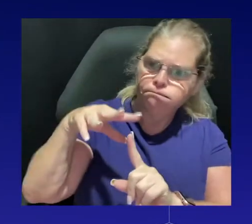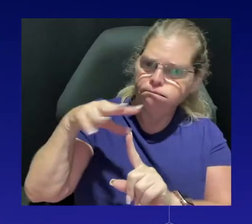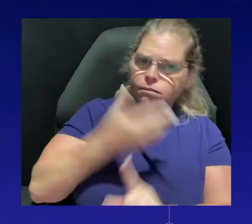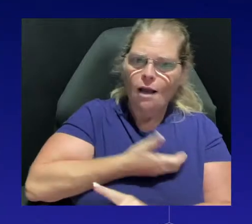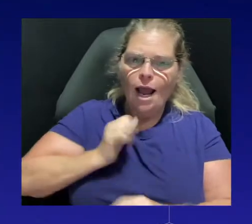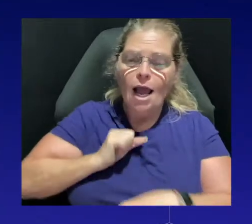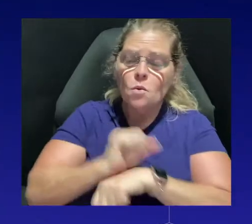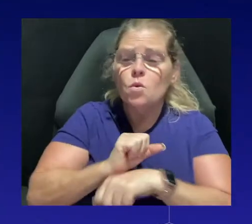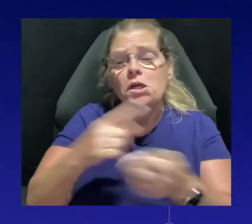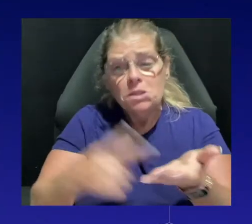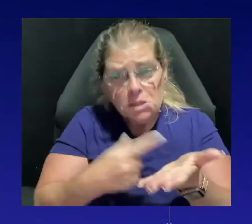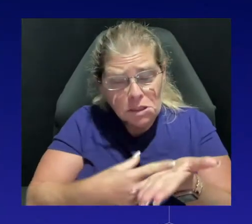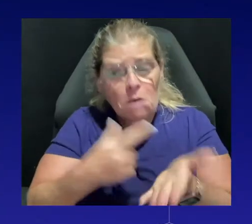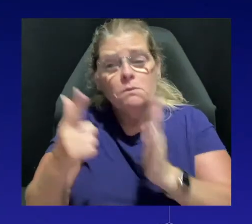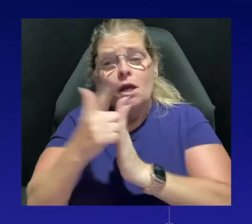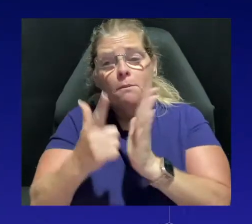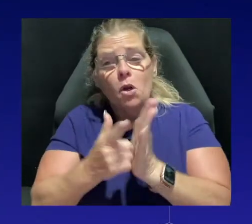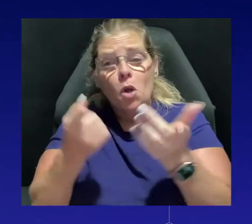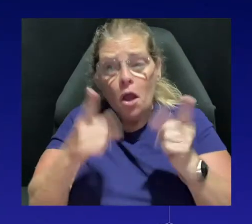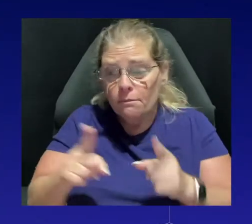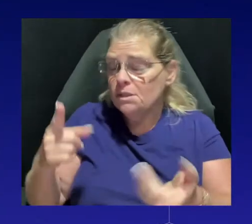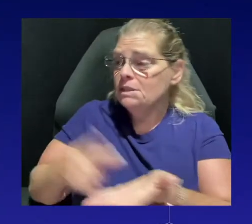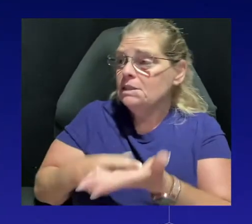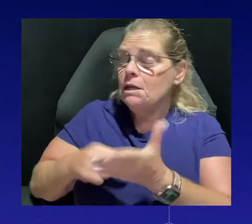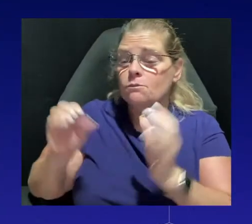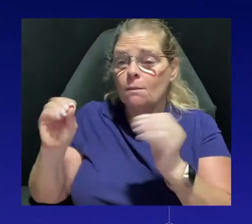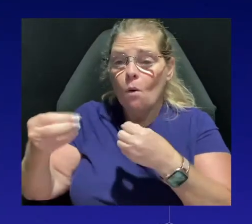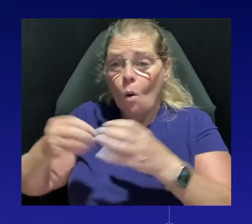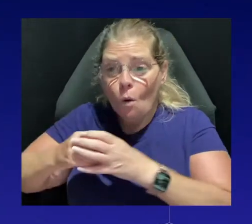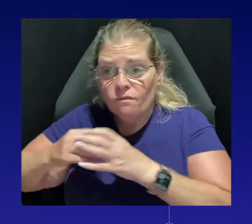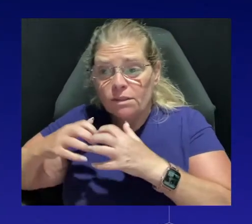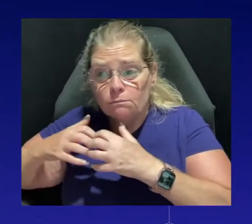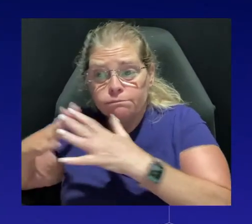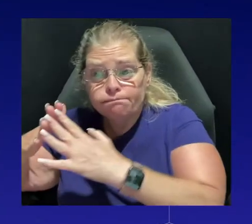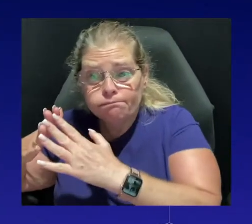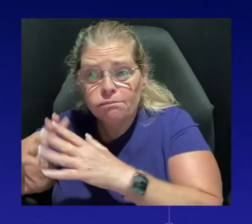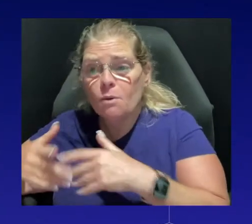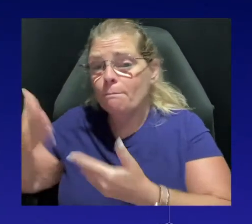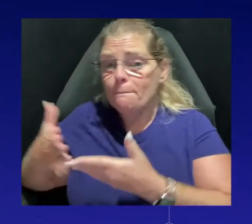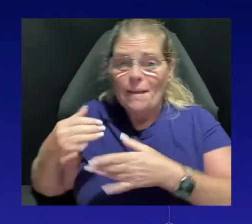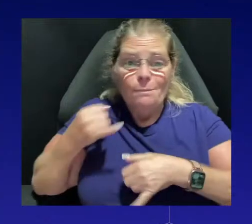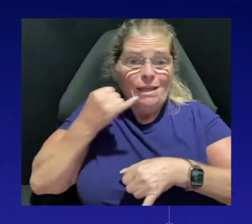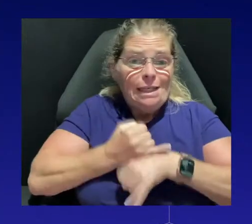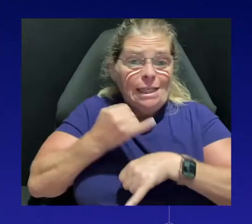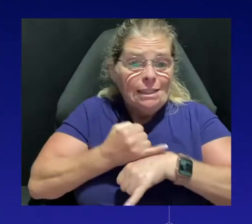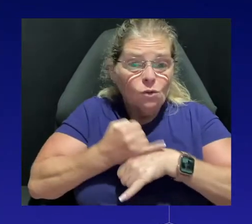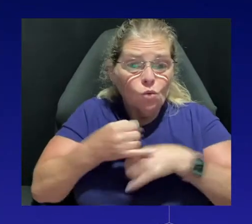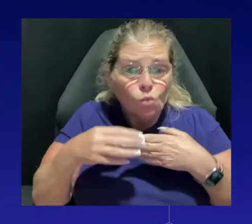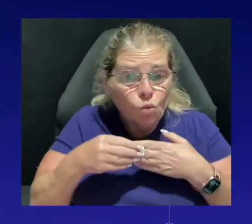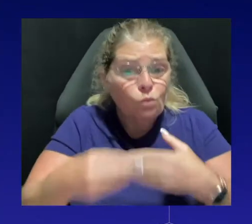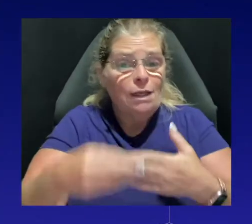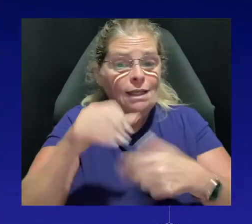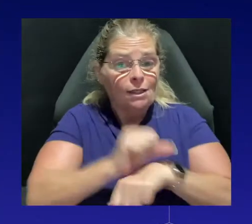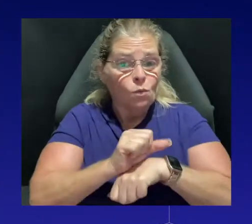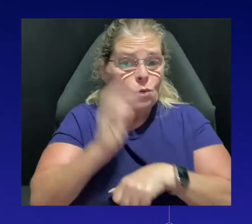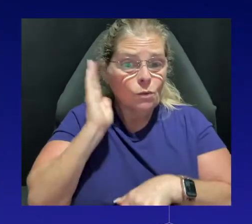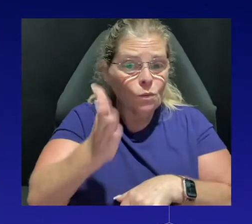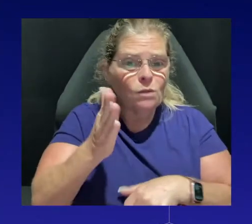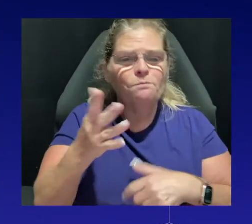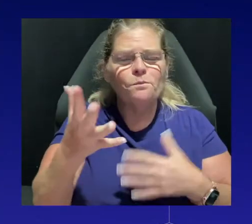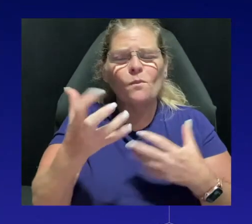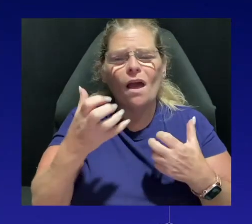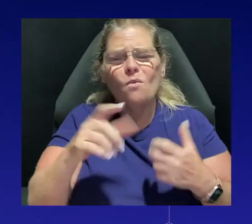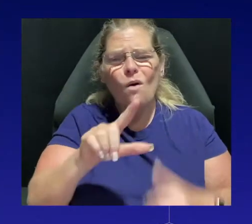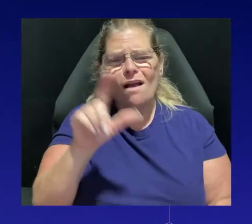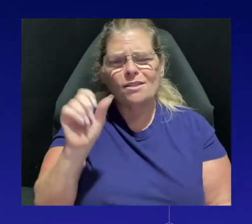in some instances to the creation of offices and institutes that help to lead this work. And so I want to start the conversation just by asking, if that's